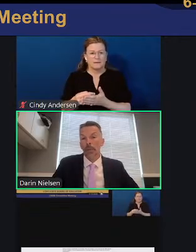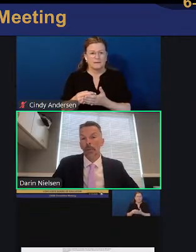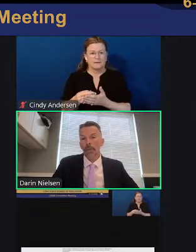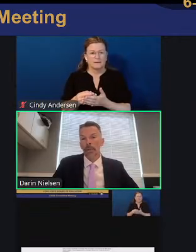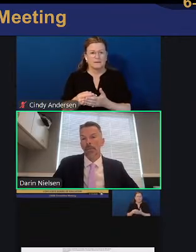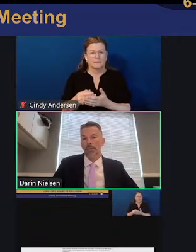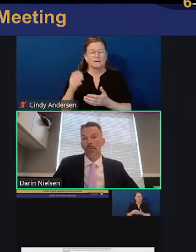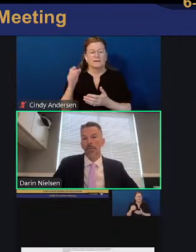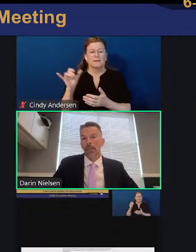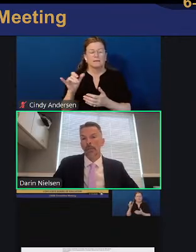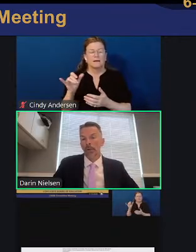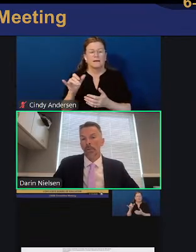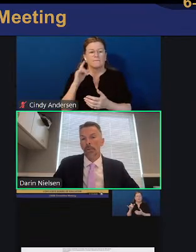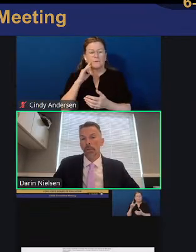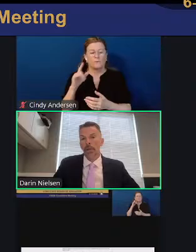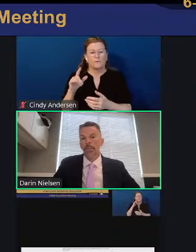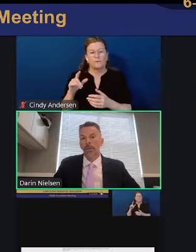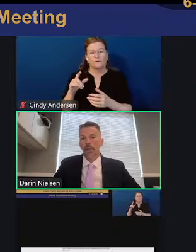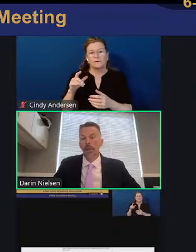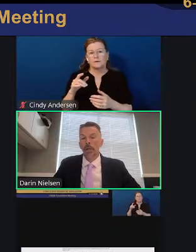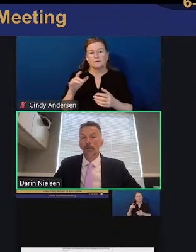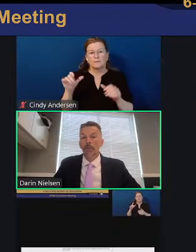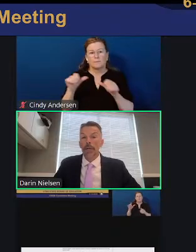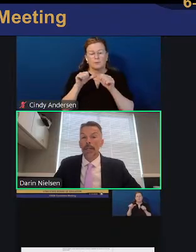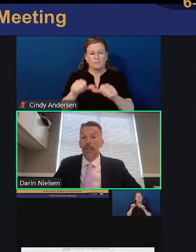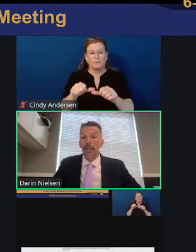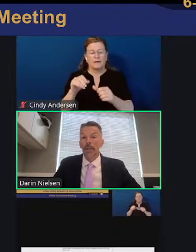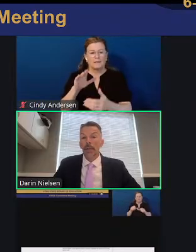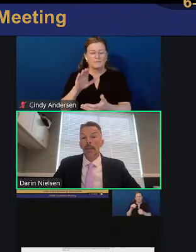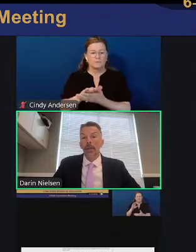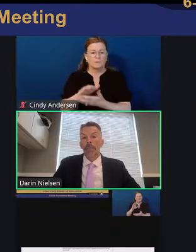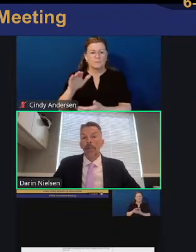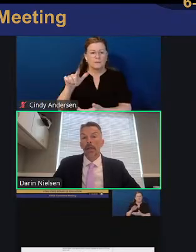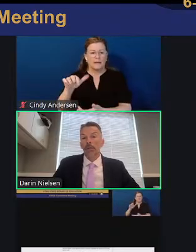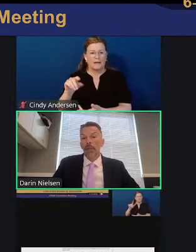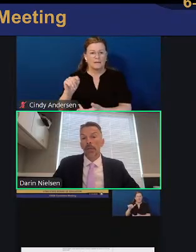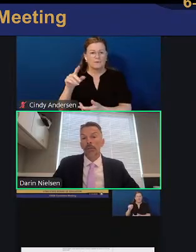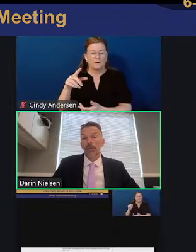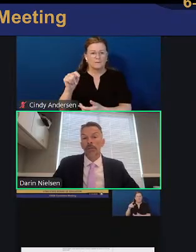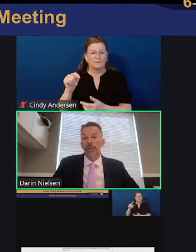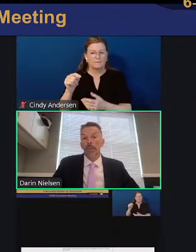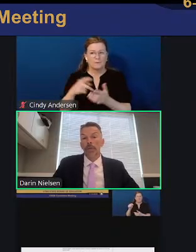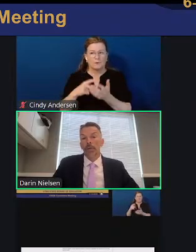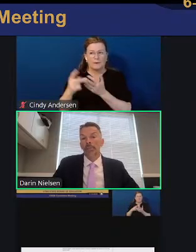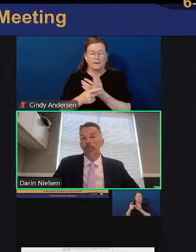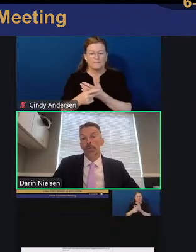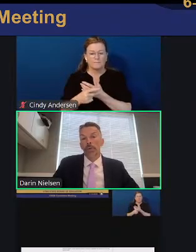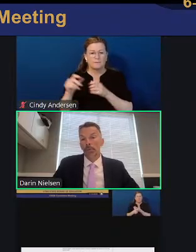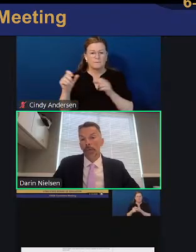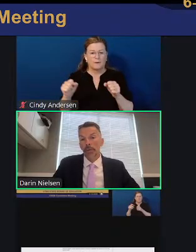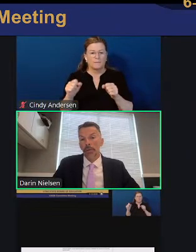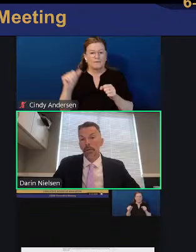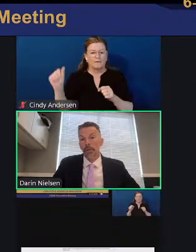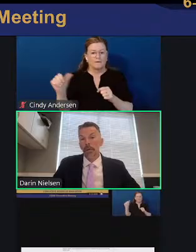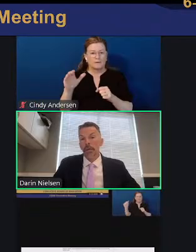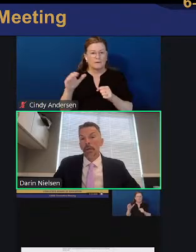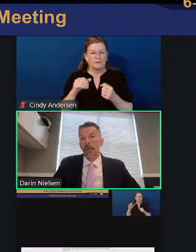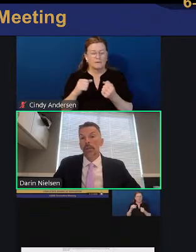for permanent and also for school and trust programs. So it's likely the advisory council, supported